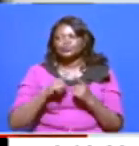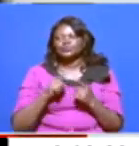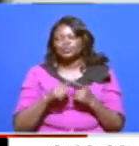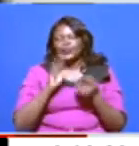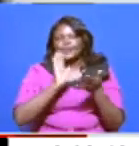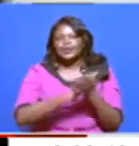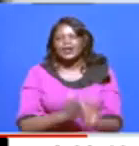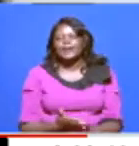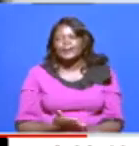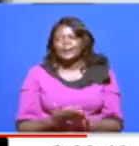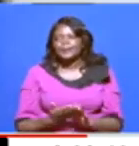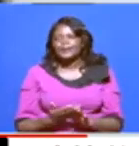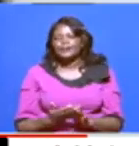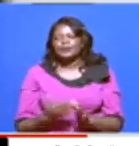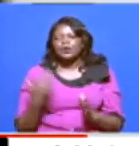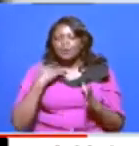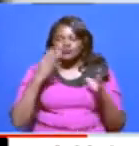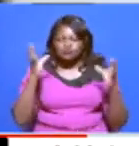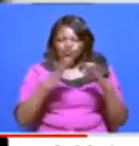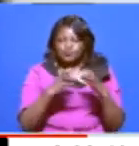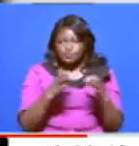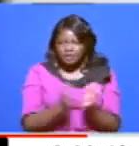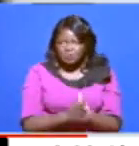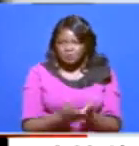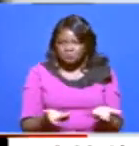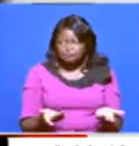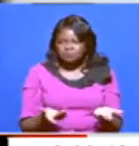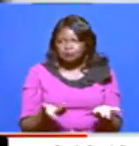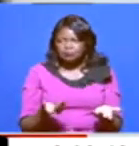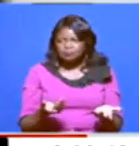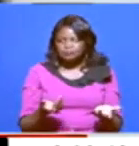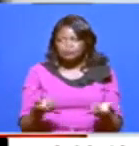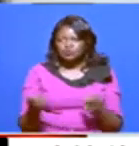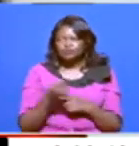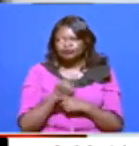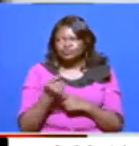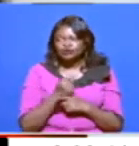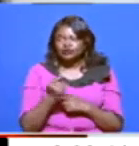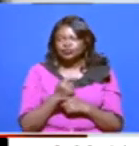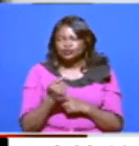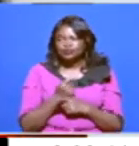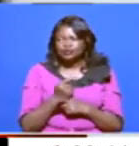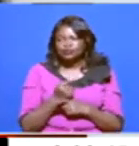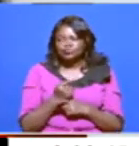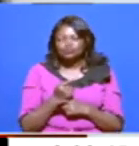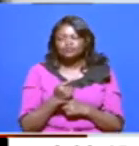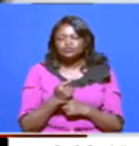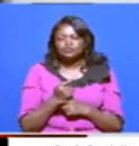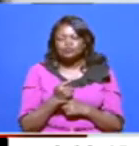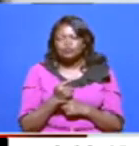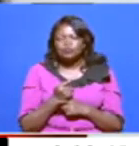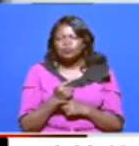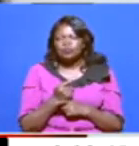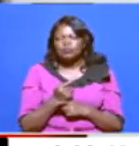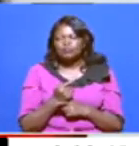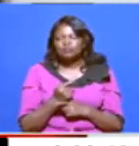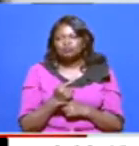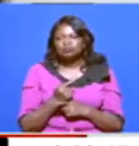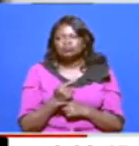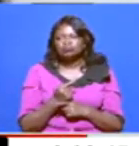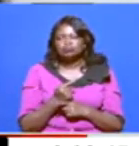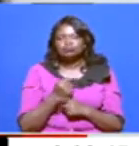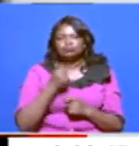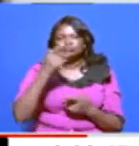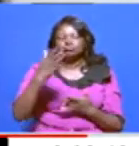become gangs and are being trained and hired to